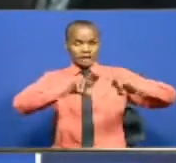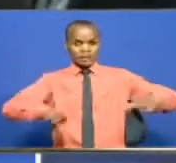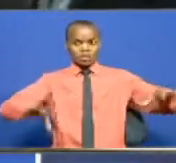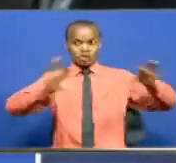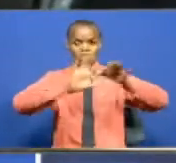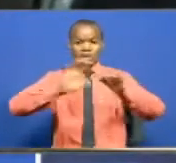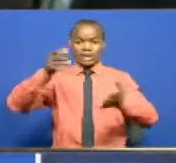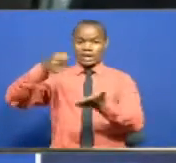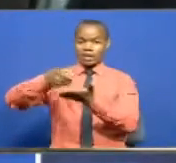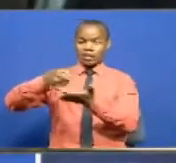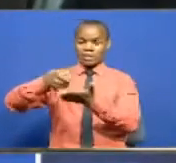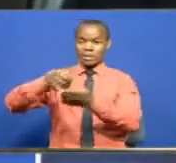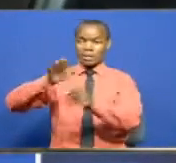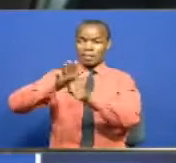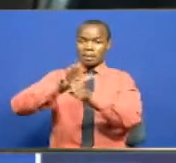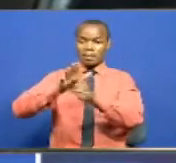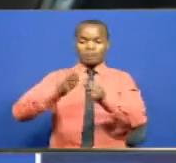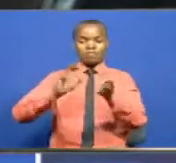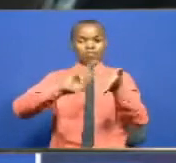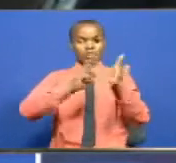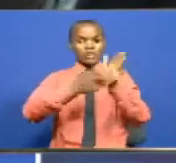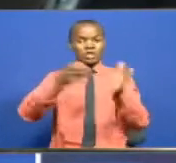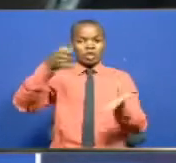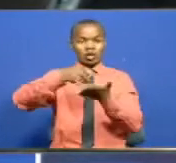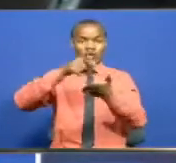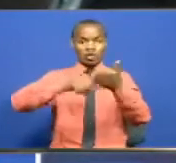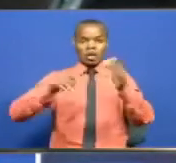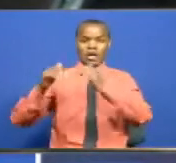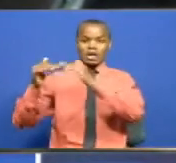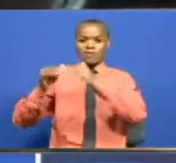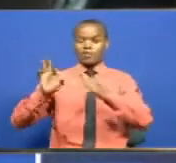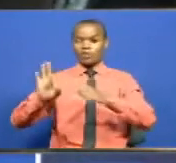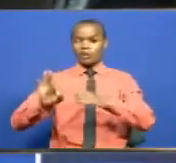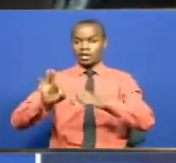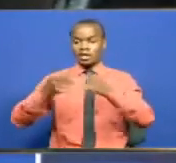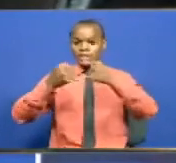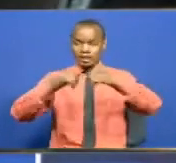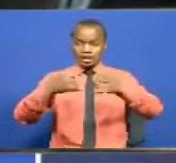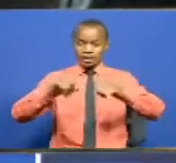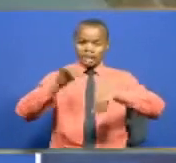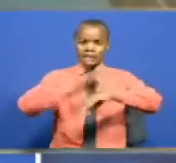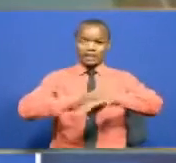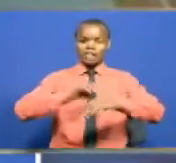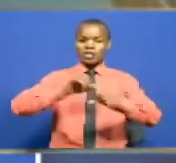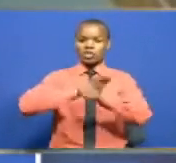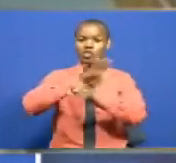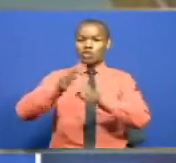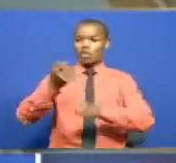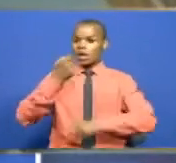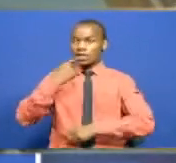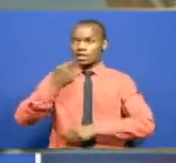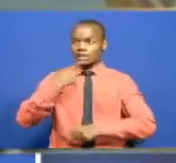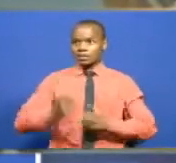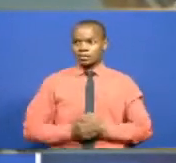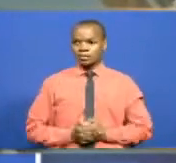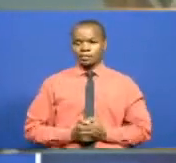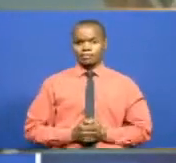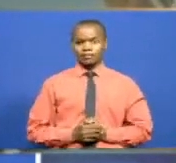number of clinical research projects, including phase 3 of COVID-19 trial. Caroline Kamau reporting for Channel 1 News Hour.